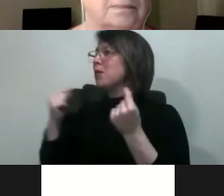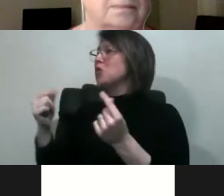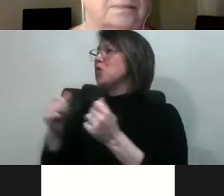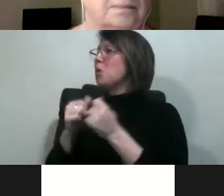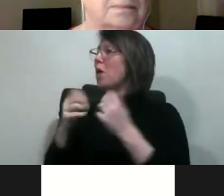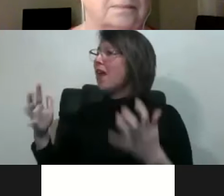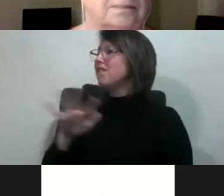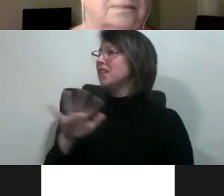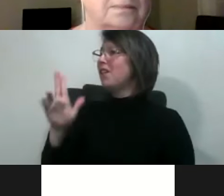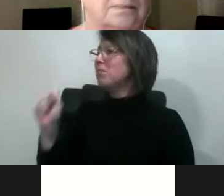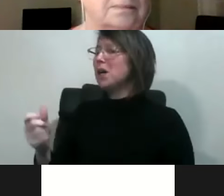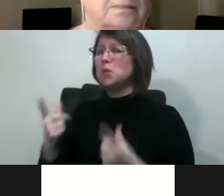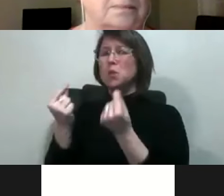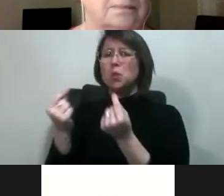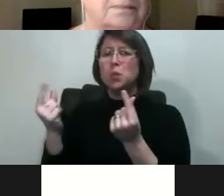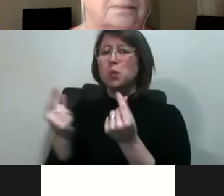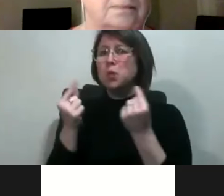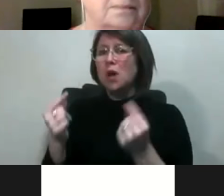55. And who have relied on it.